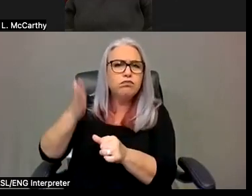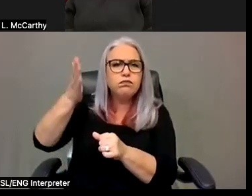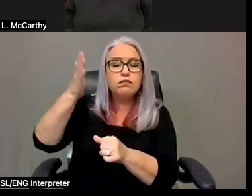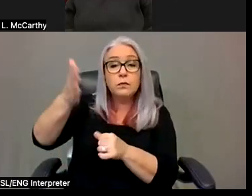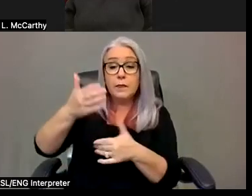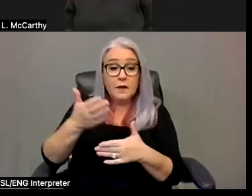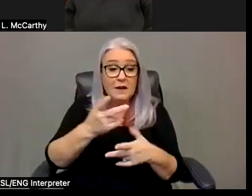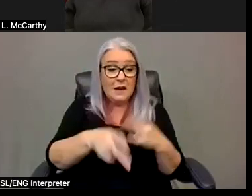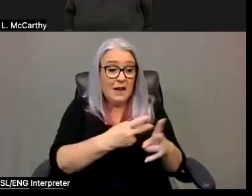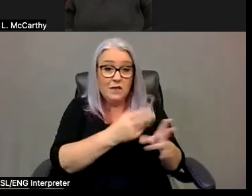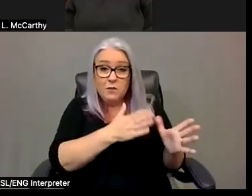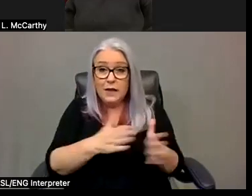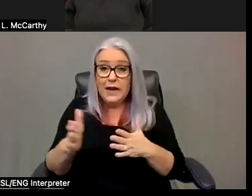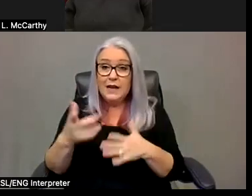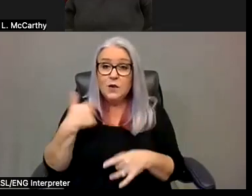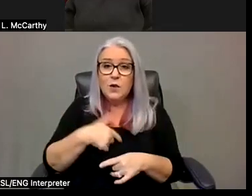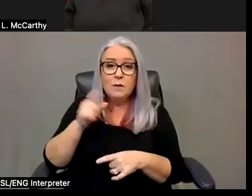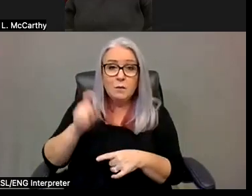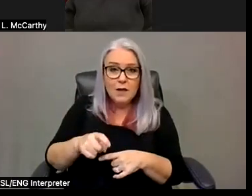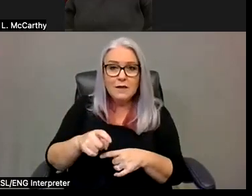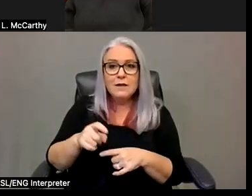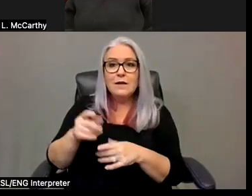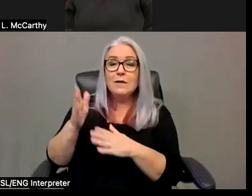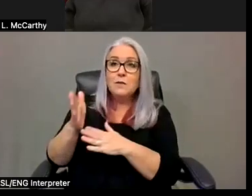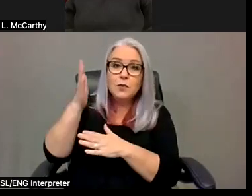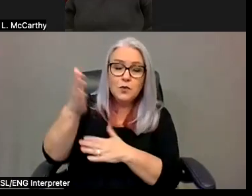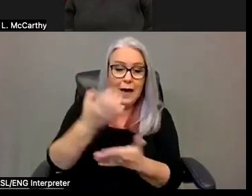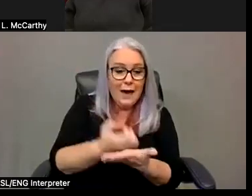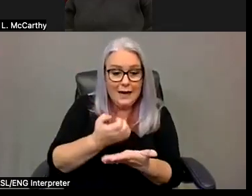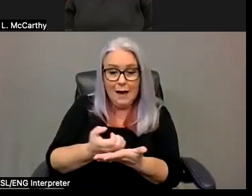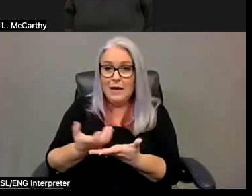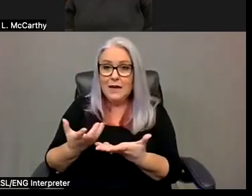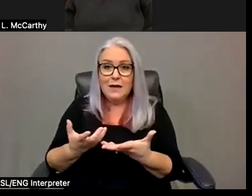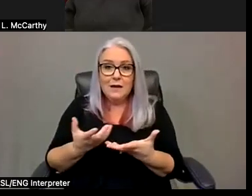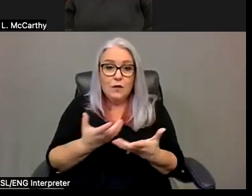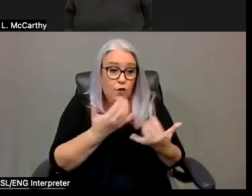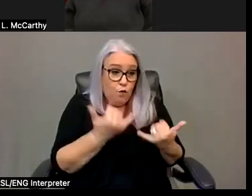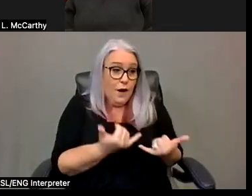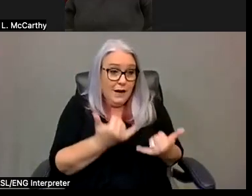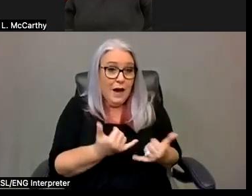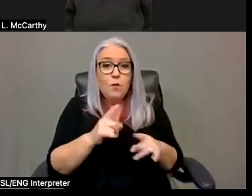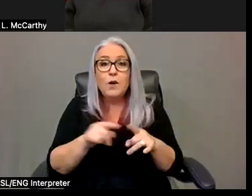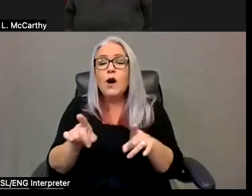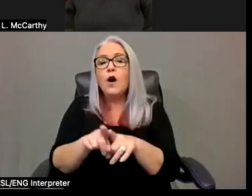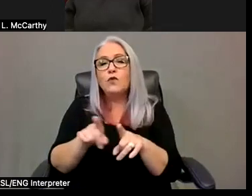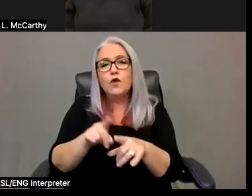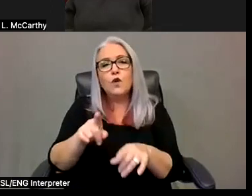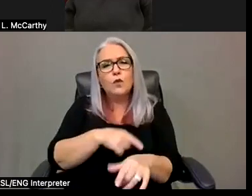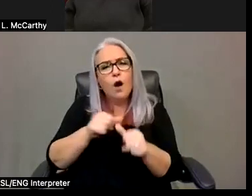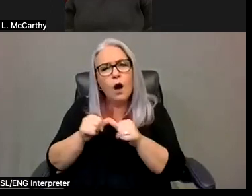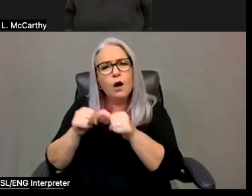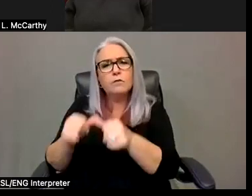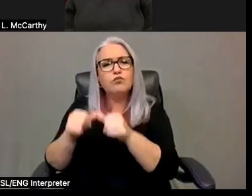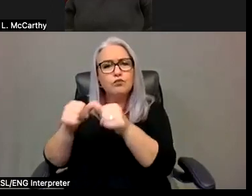now has to straddle the economic needs of the moment, but also the long-term viability of